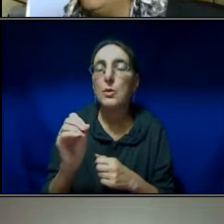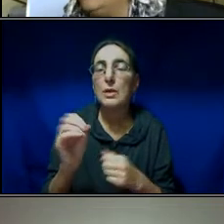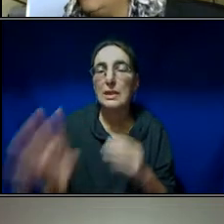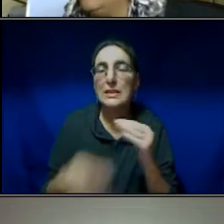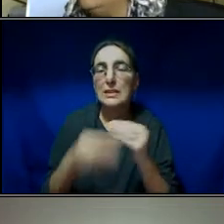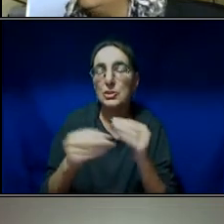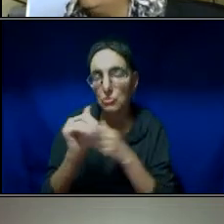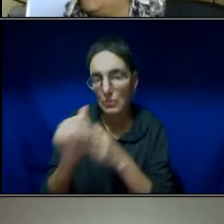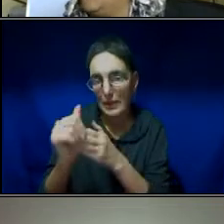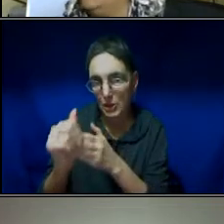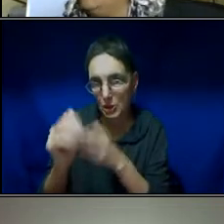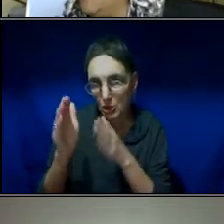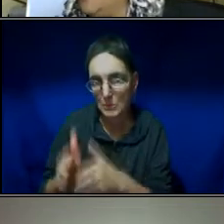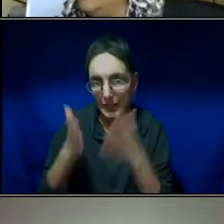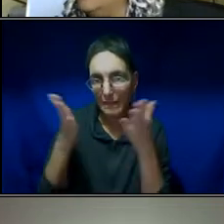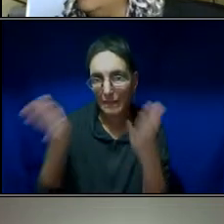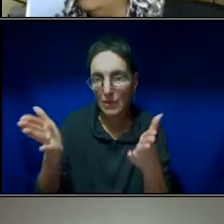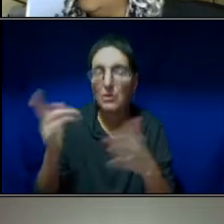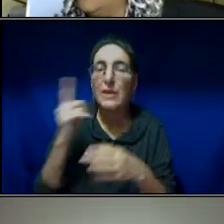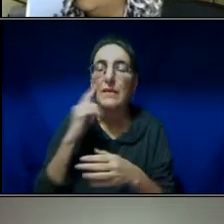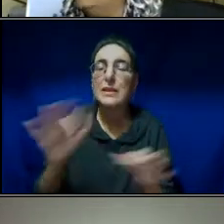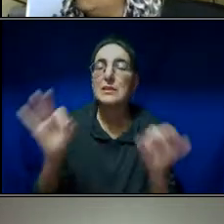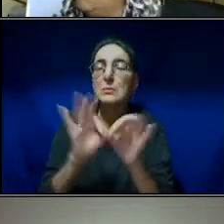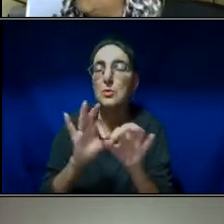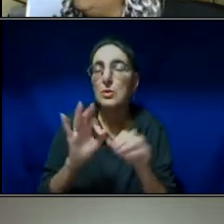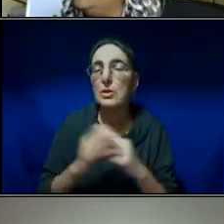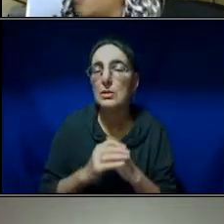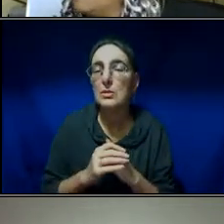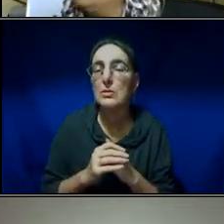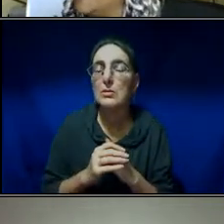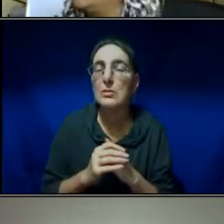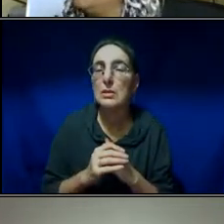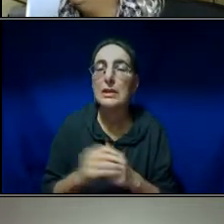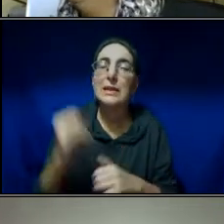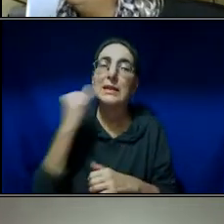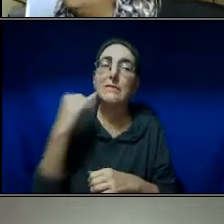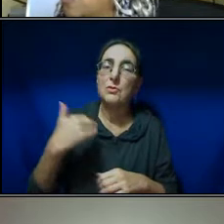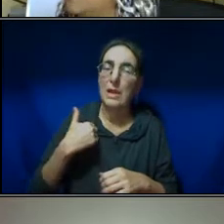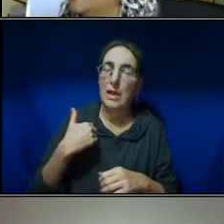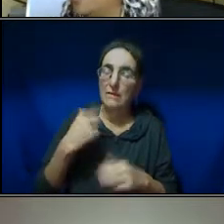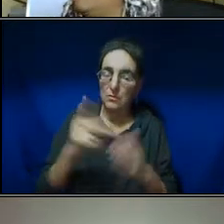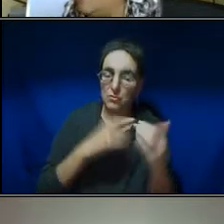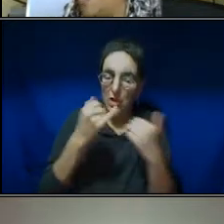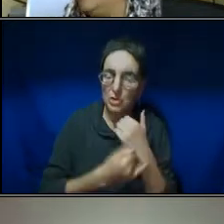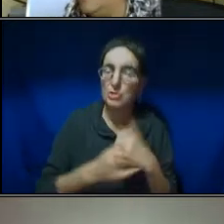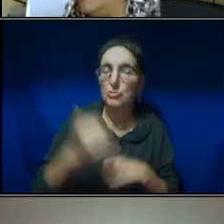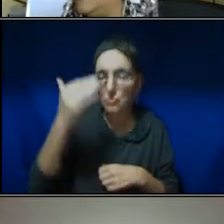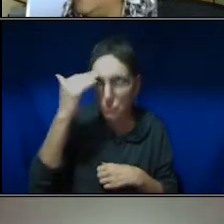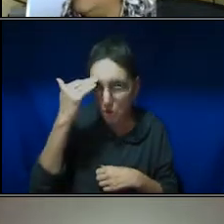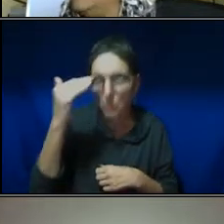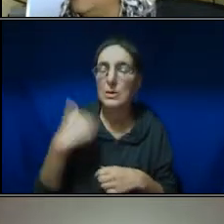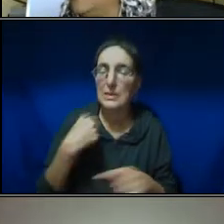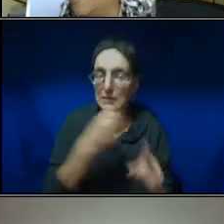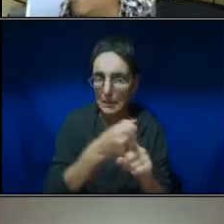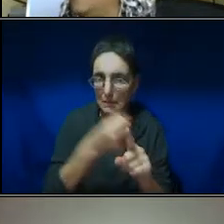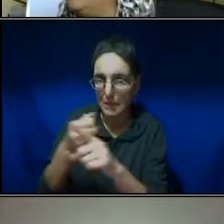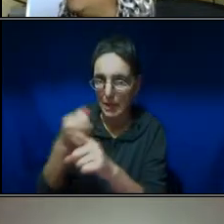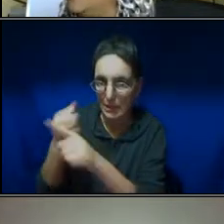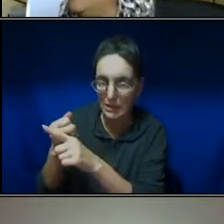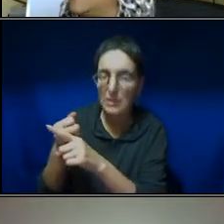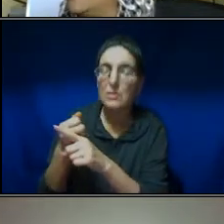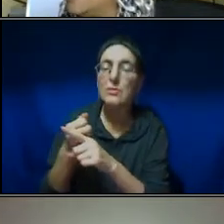leadership, I think it is important when you have a project that you know is impacting